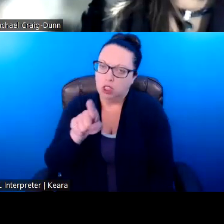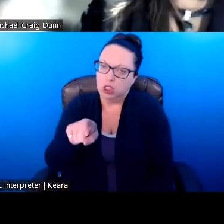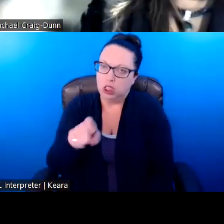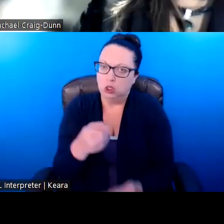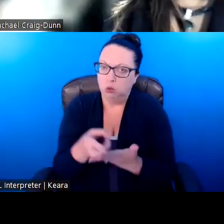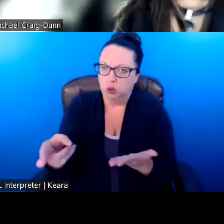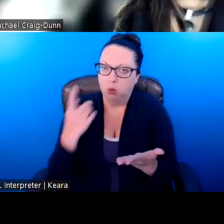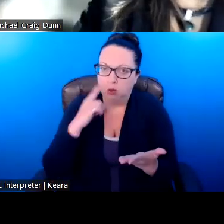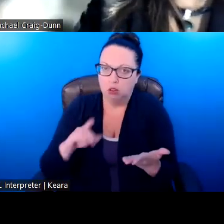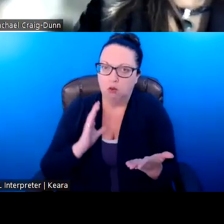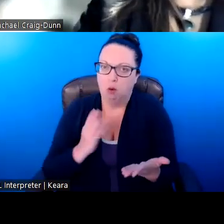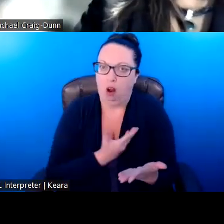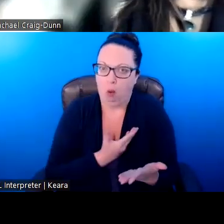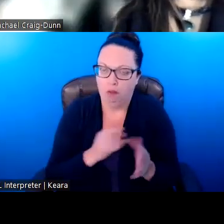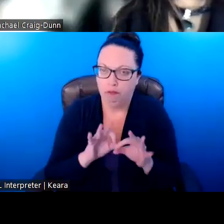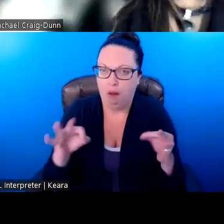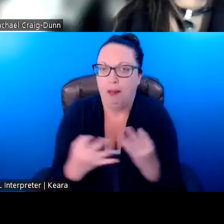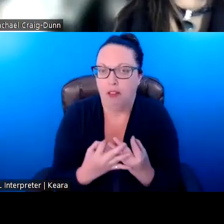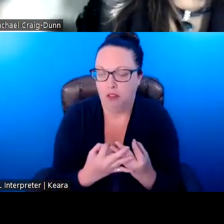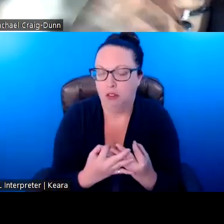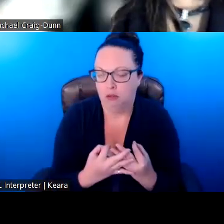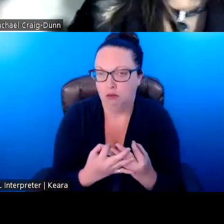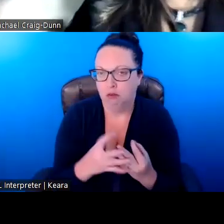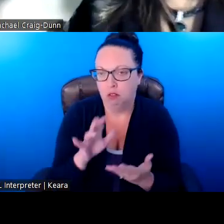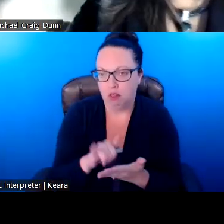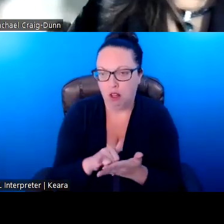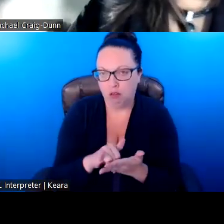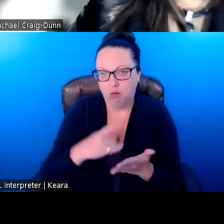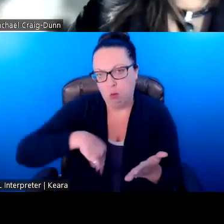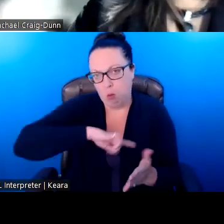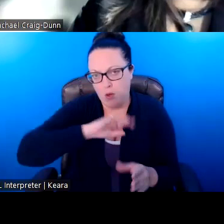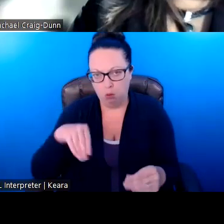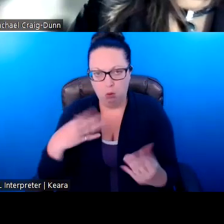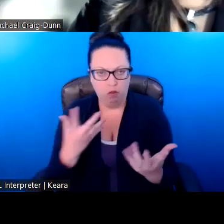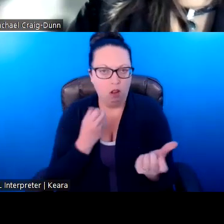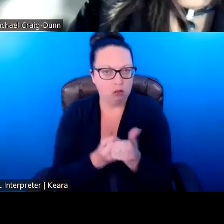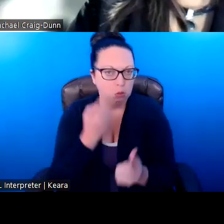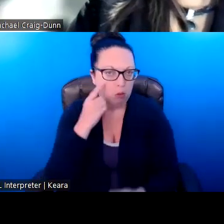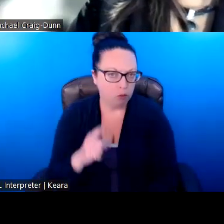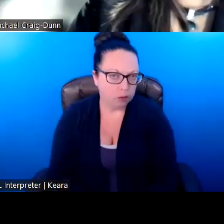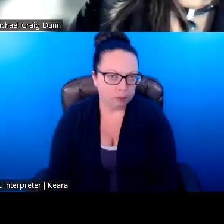for our family members that we are providing support to.